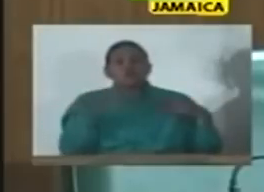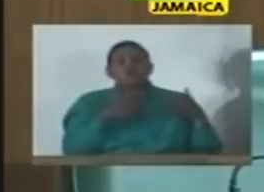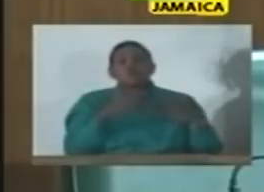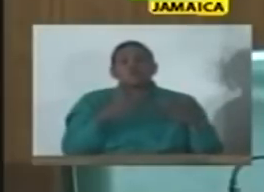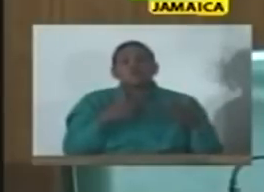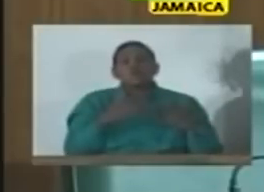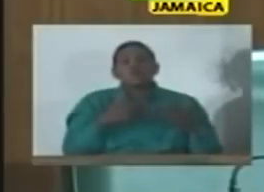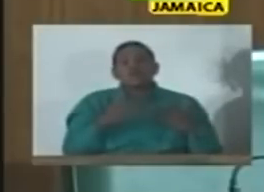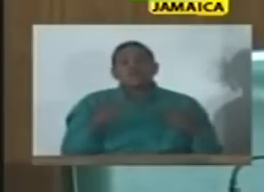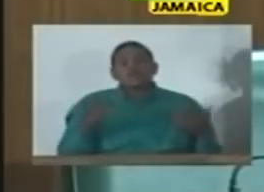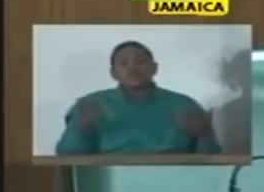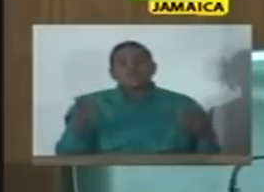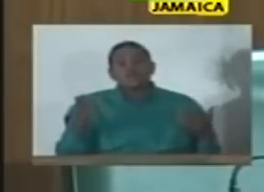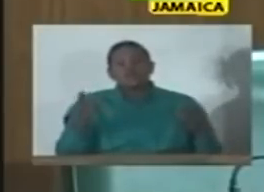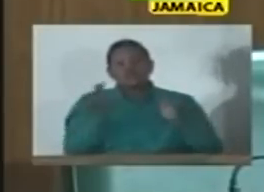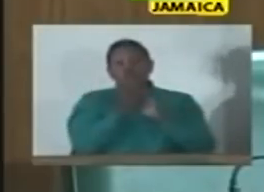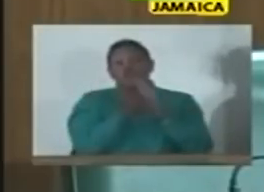as